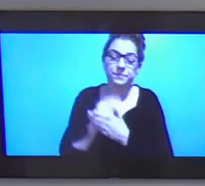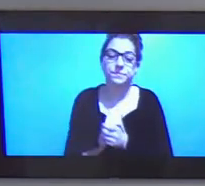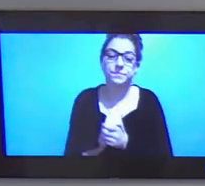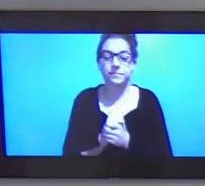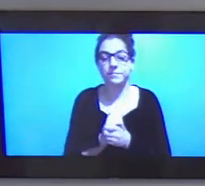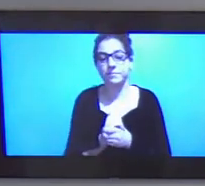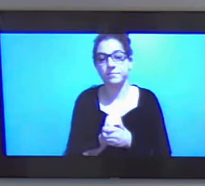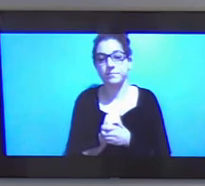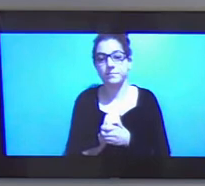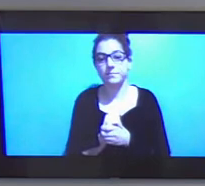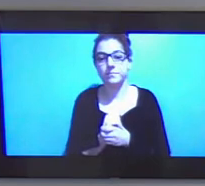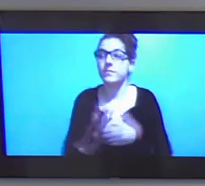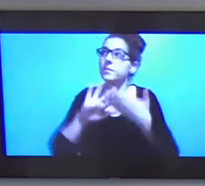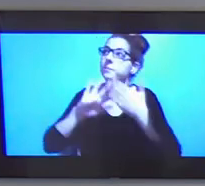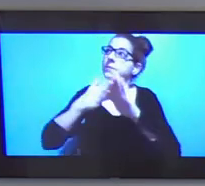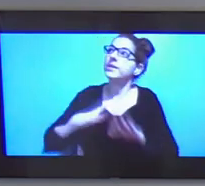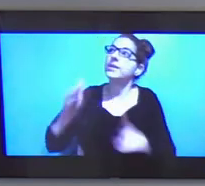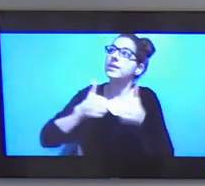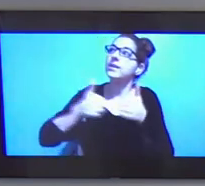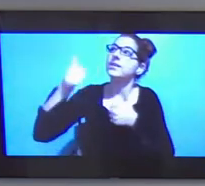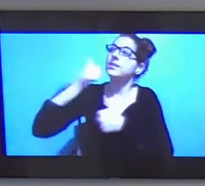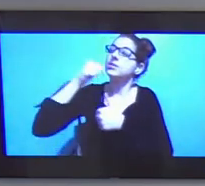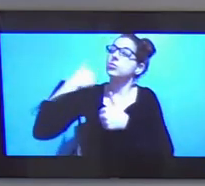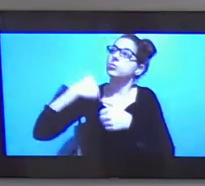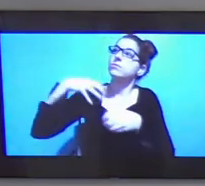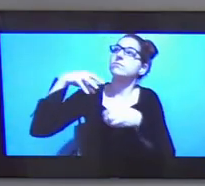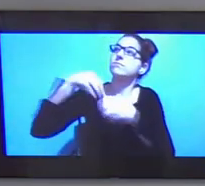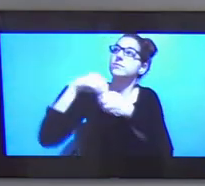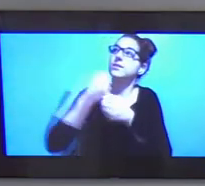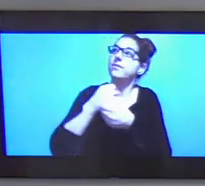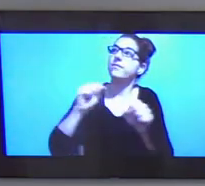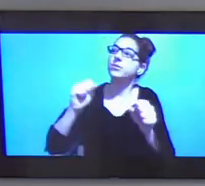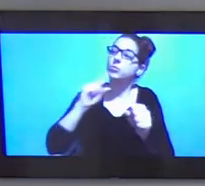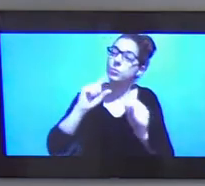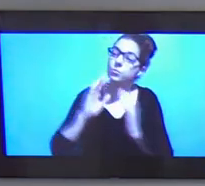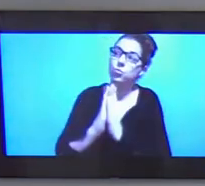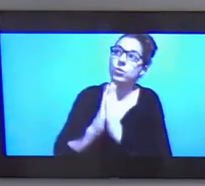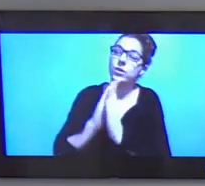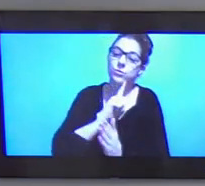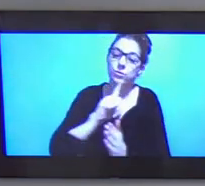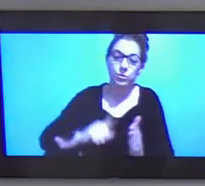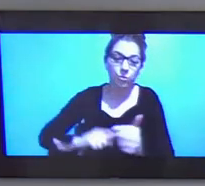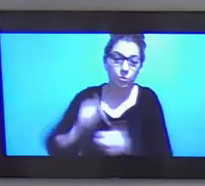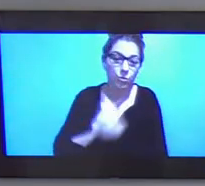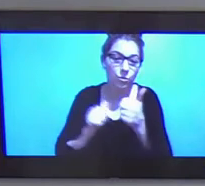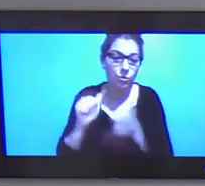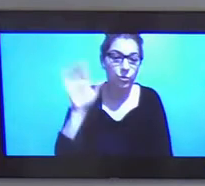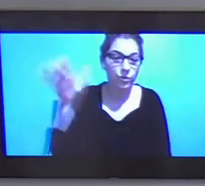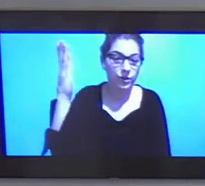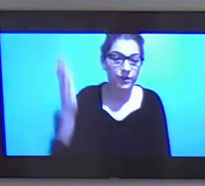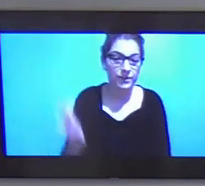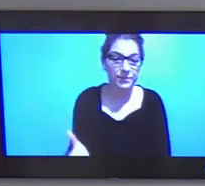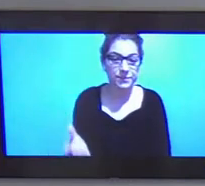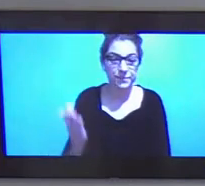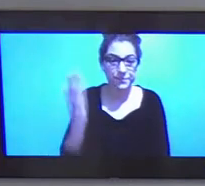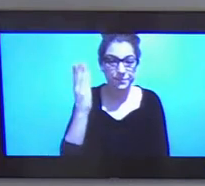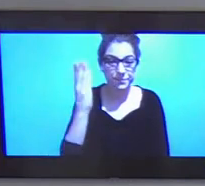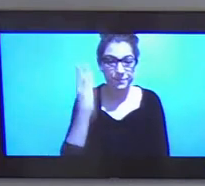For the peace from above and for our salvation, let us pray to the Lord.